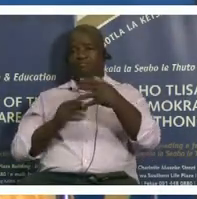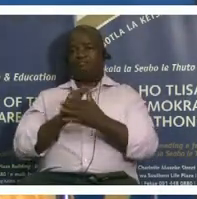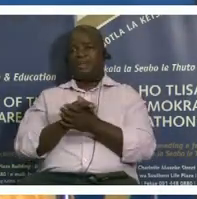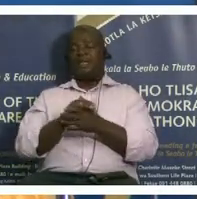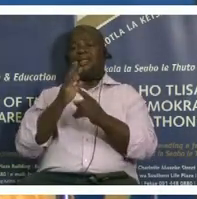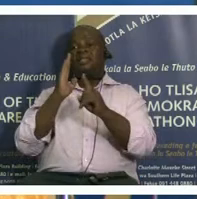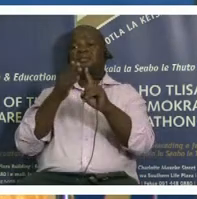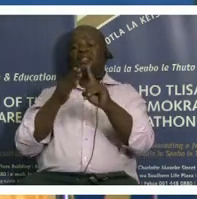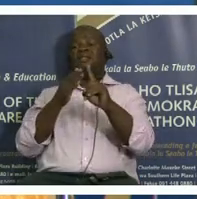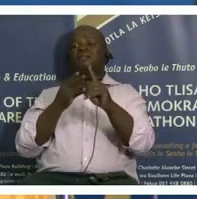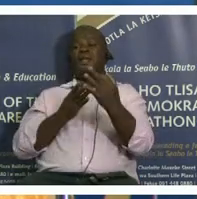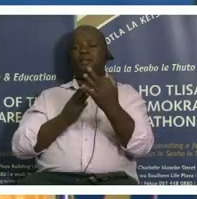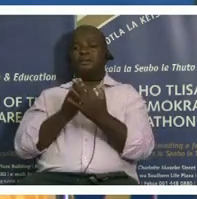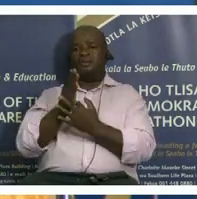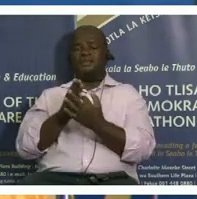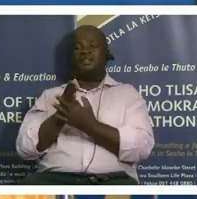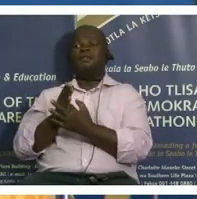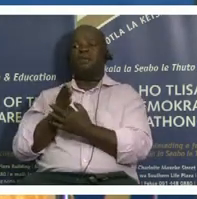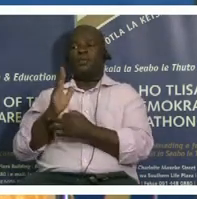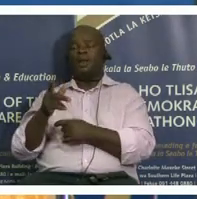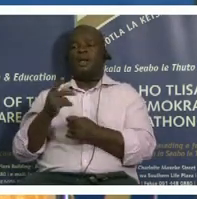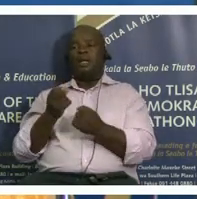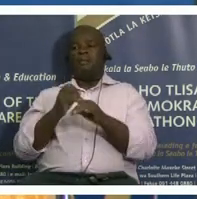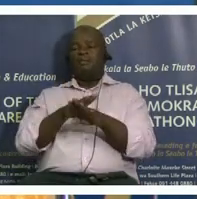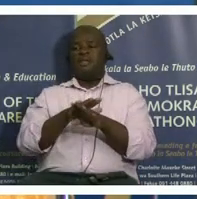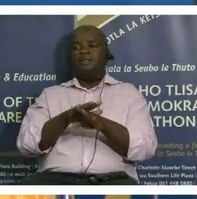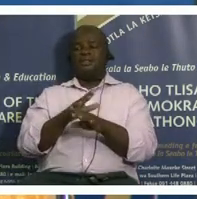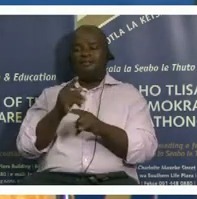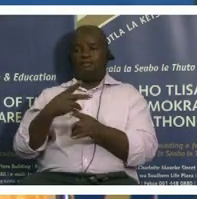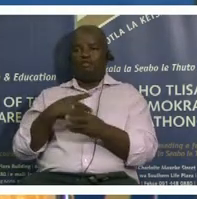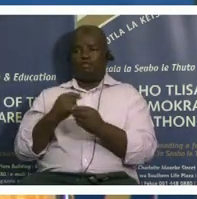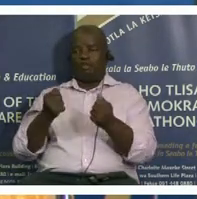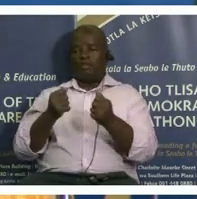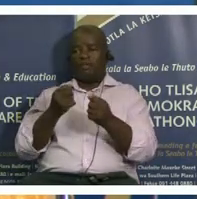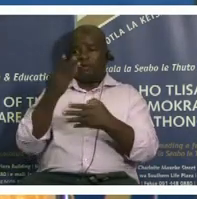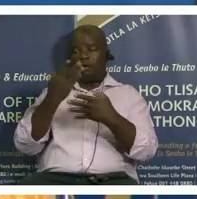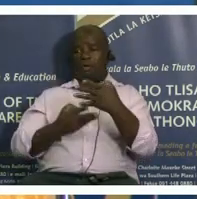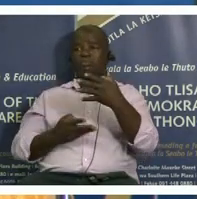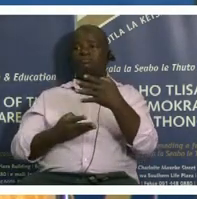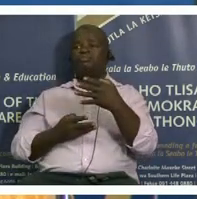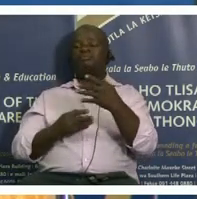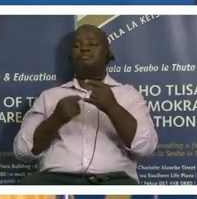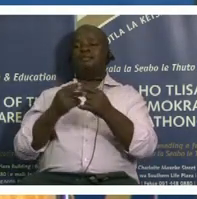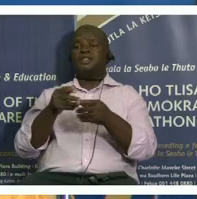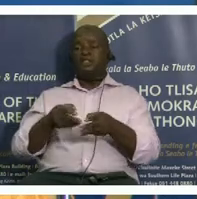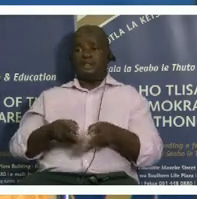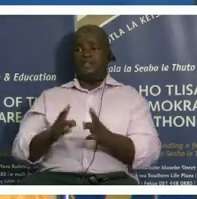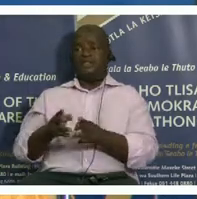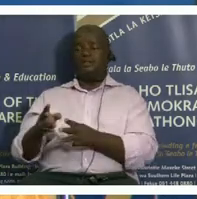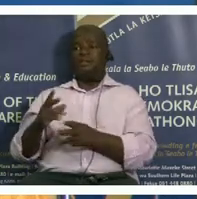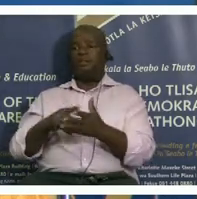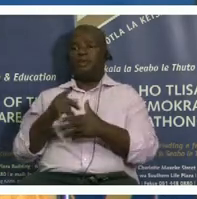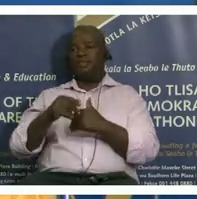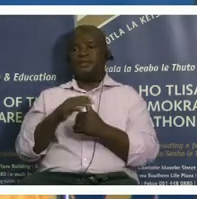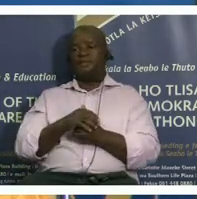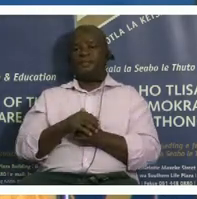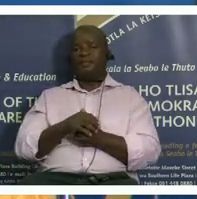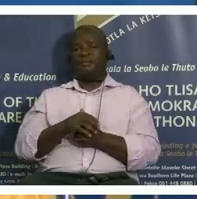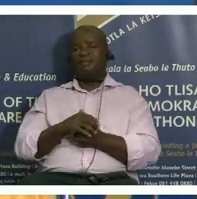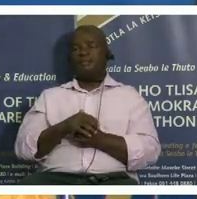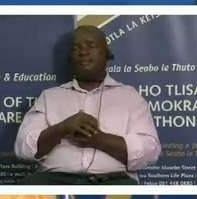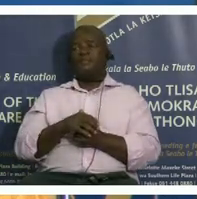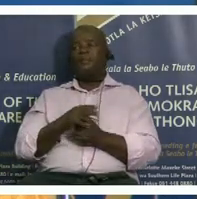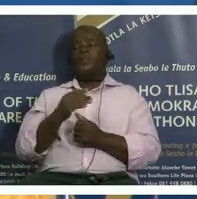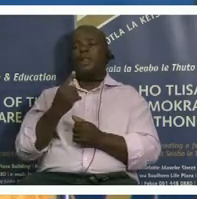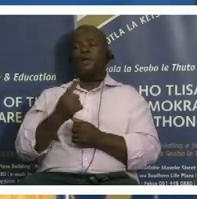specific intervention will be implemented to deal with all delayed and stalled road infrastructure projects. An amount